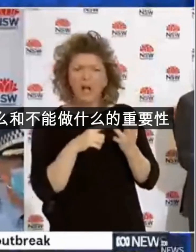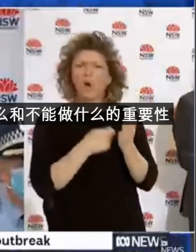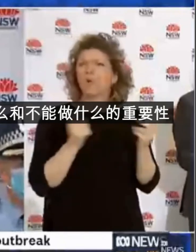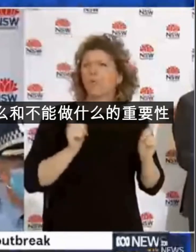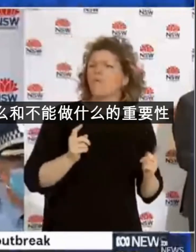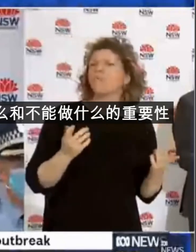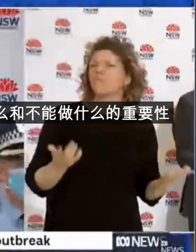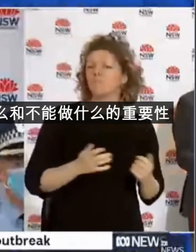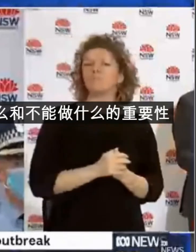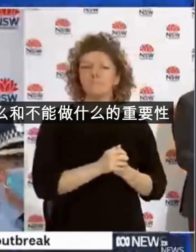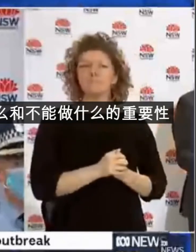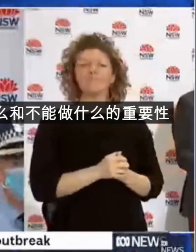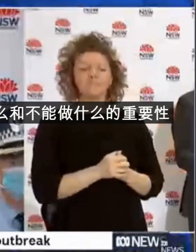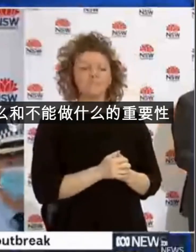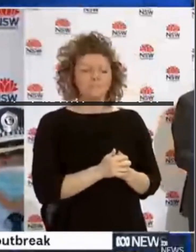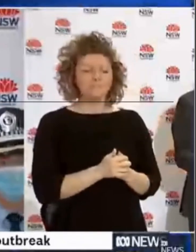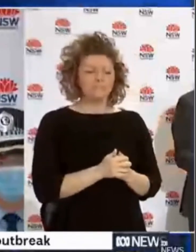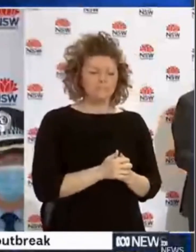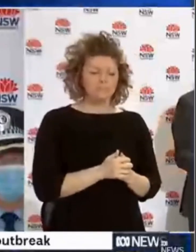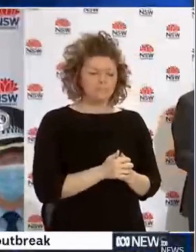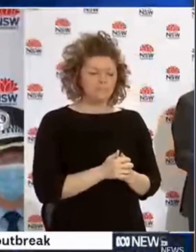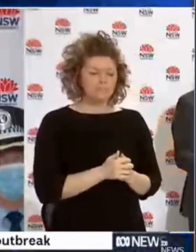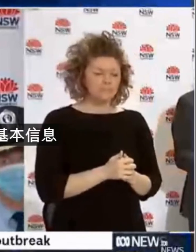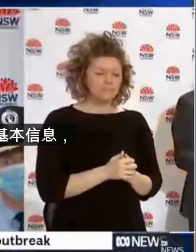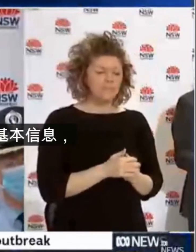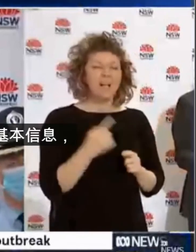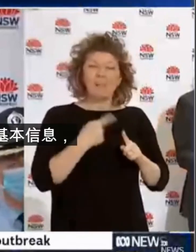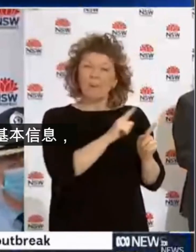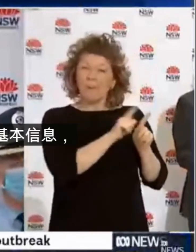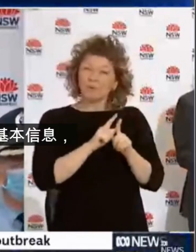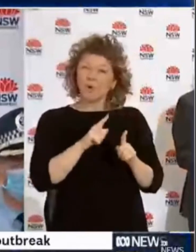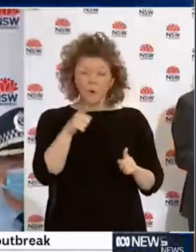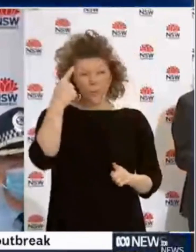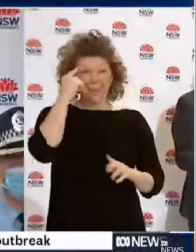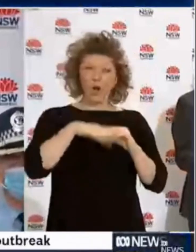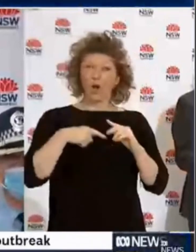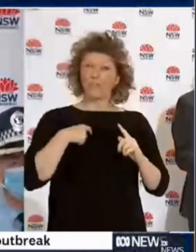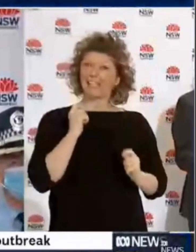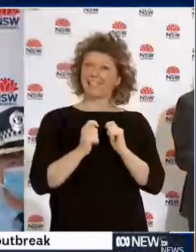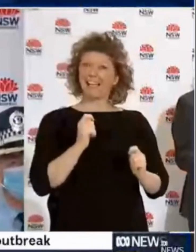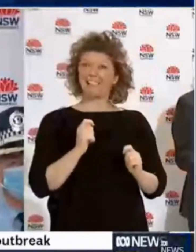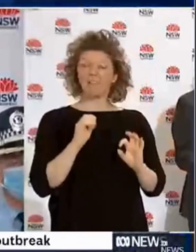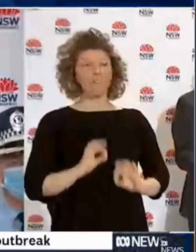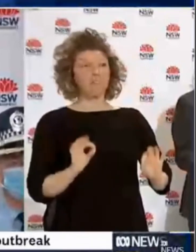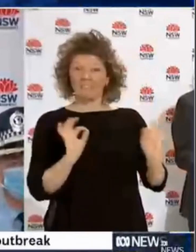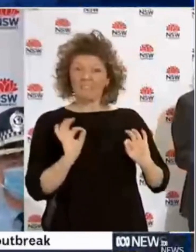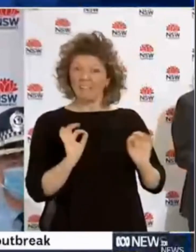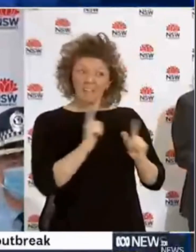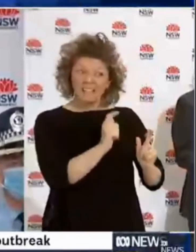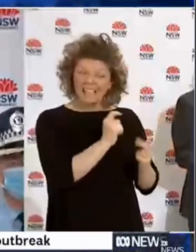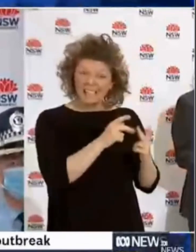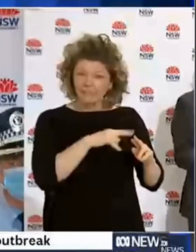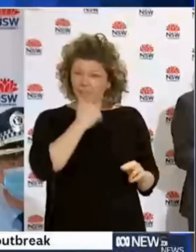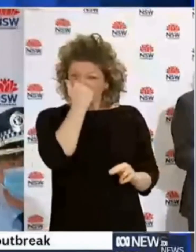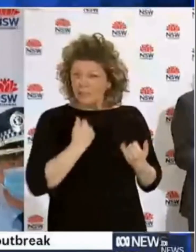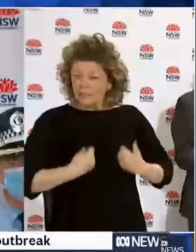do as an authorised worker, but also that basic message of getting tested if you even have the mildest of symptoms, and following the public